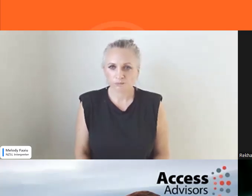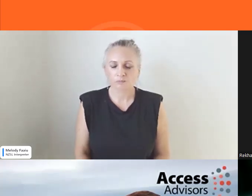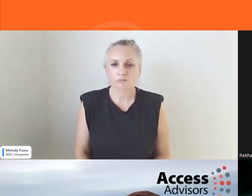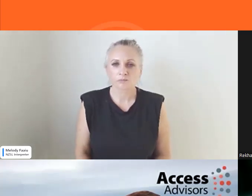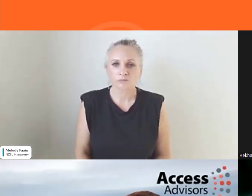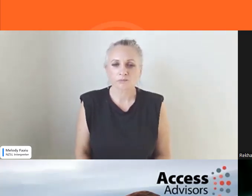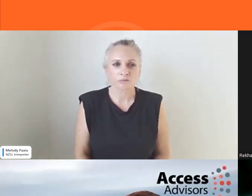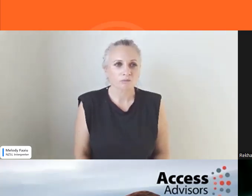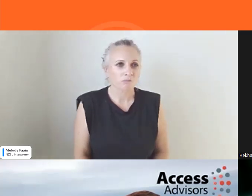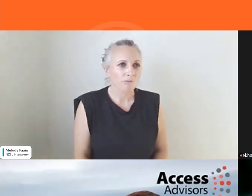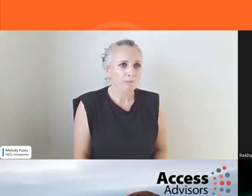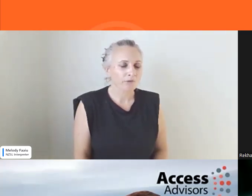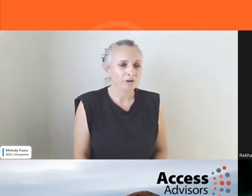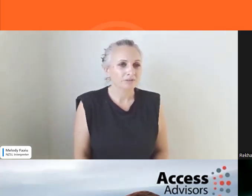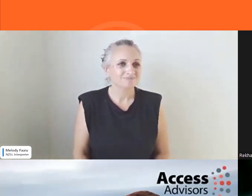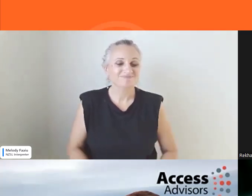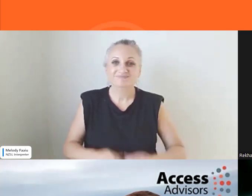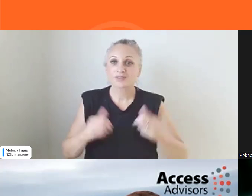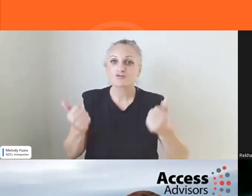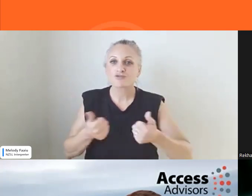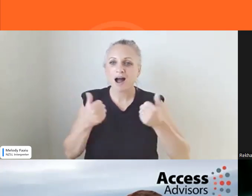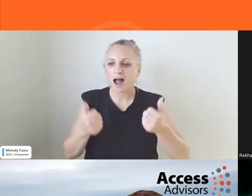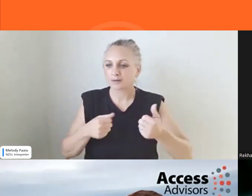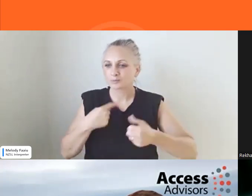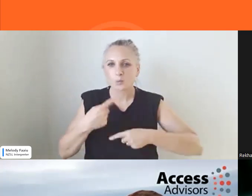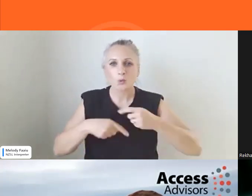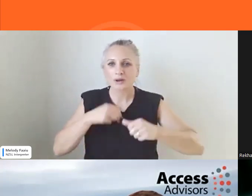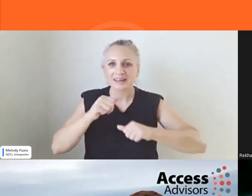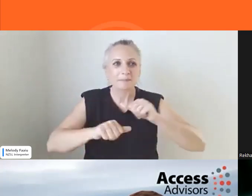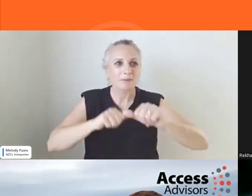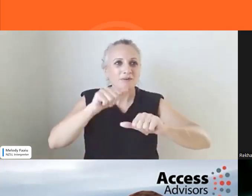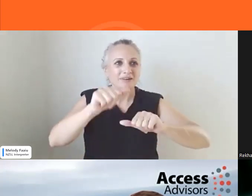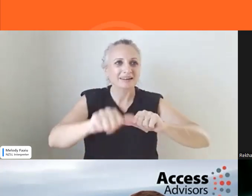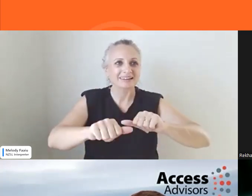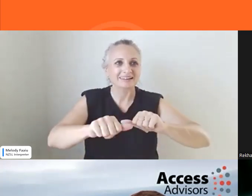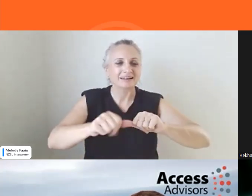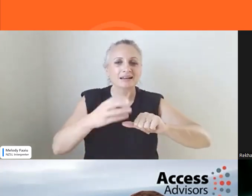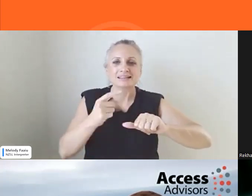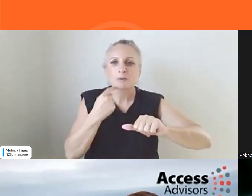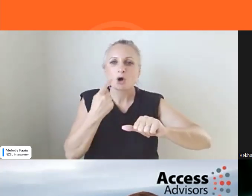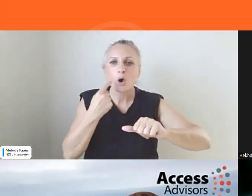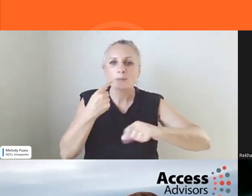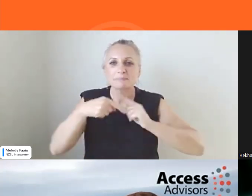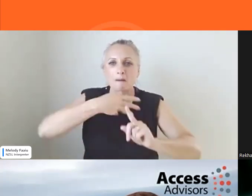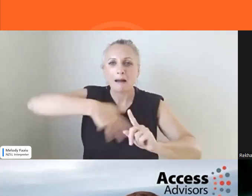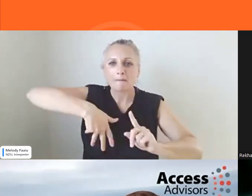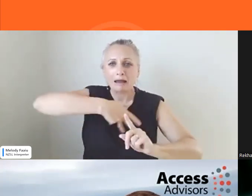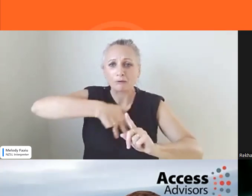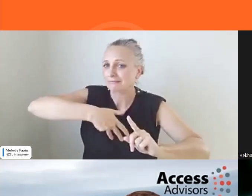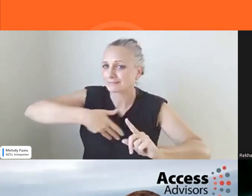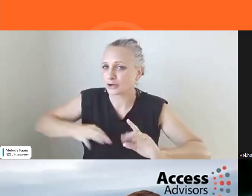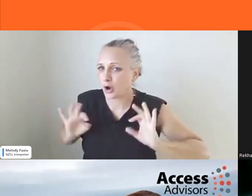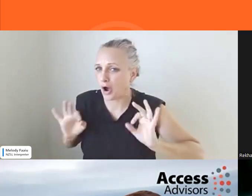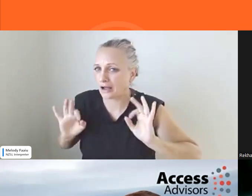Right, yeah. Okay, we'll keep moving. Someone's yakking in my background, which is not ideal. But anyway, Tim, you got anything you